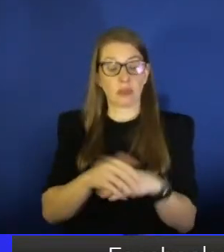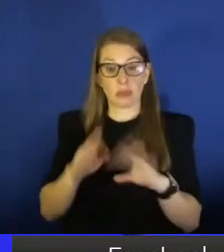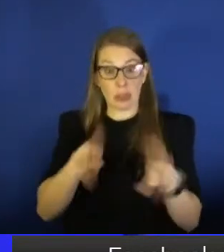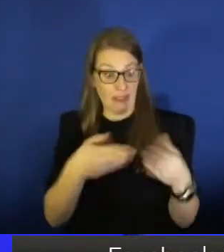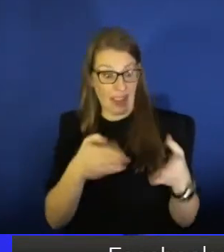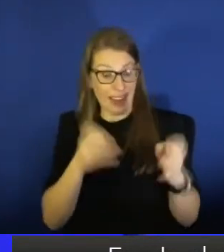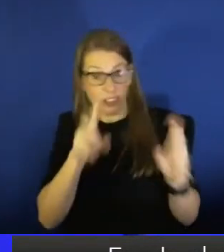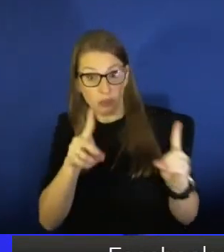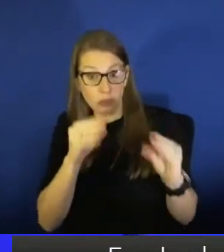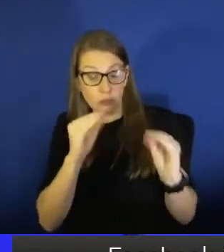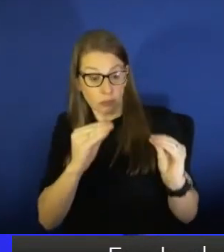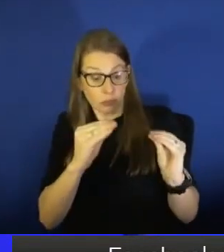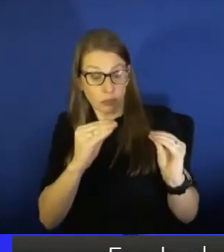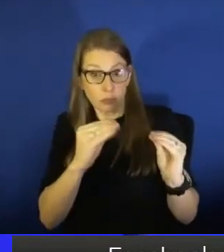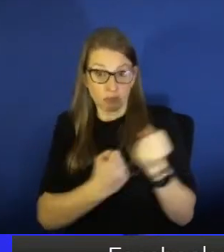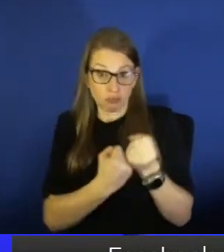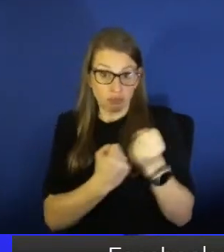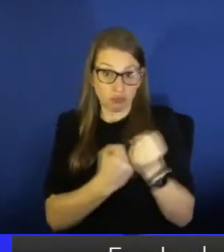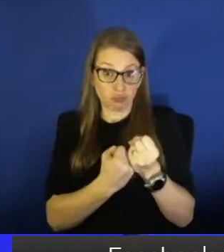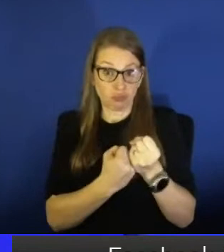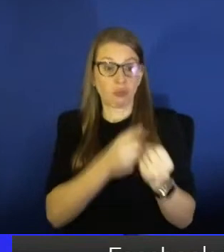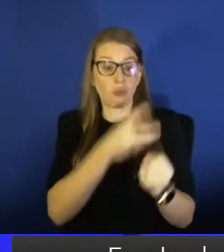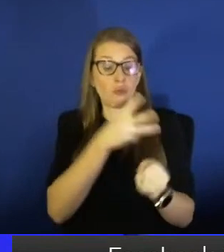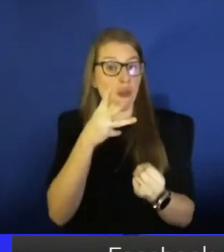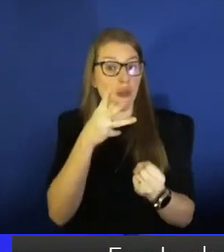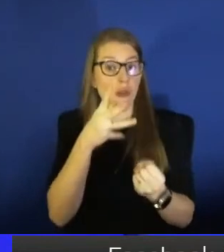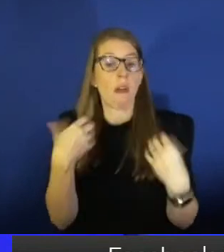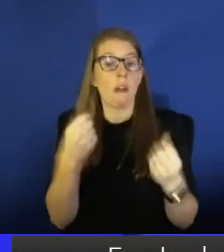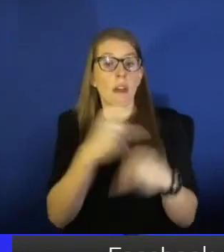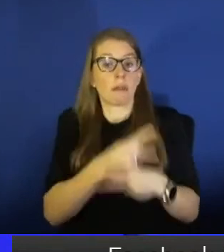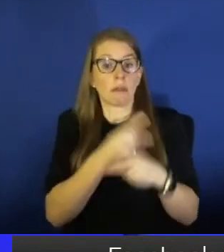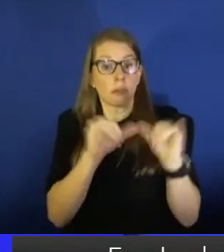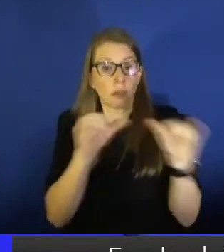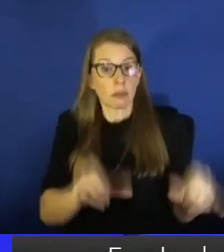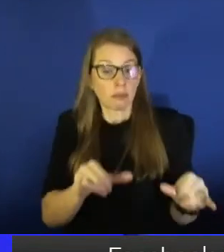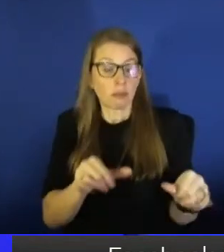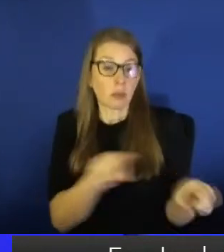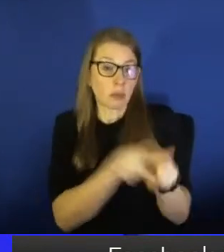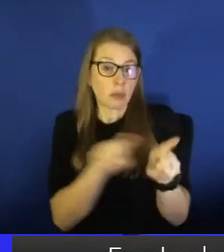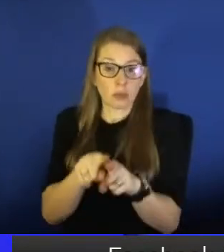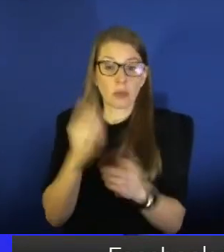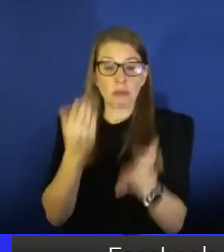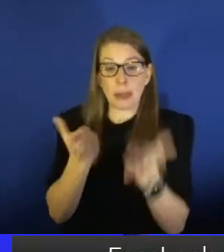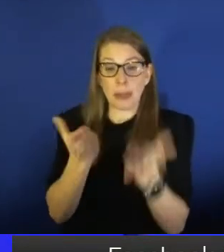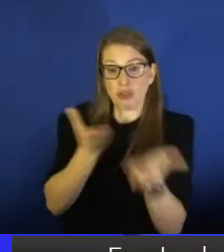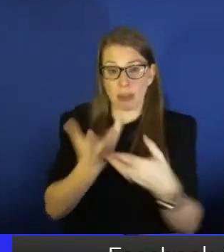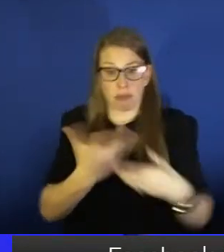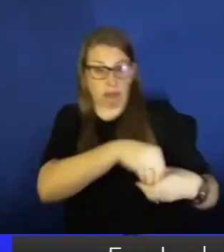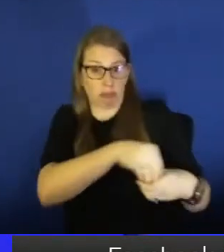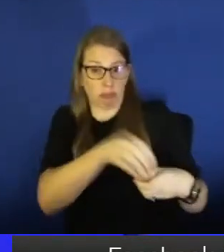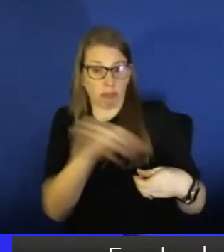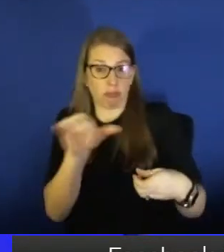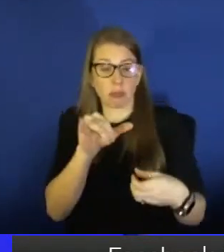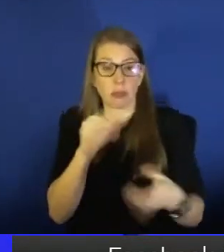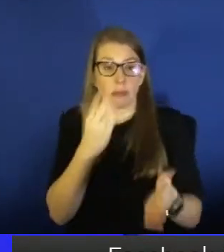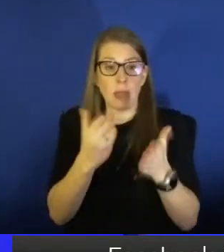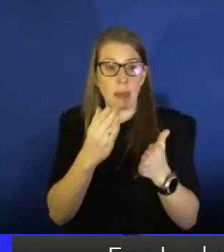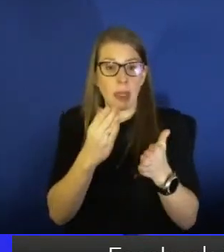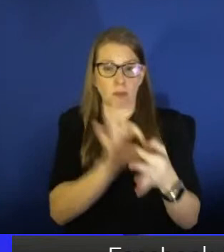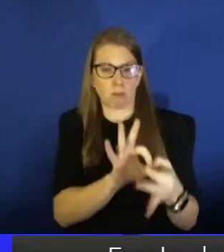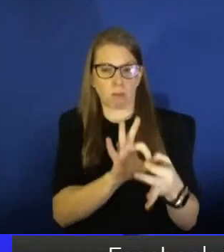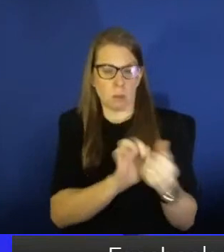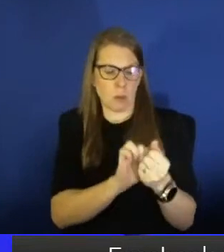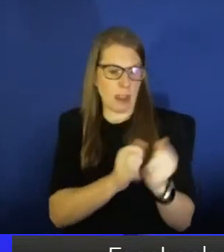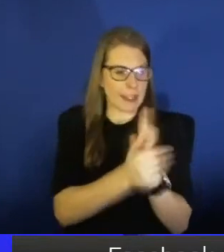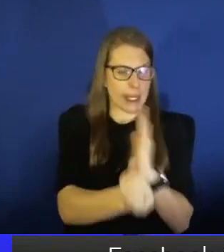rural providers or rural health care systems. And then in some cases, maybe service will be part of that, but that may be related around how do we keep those skills up